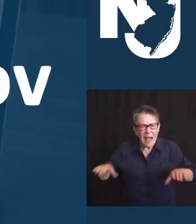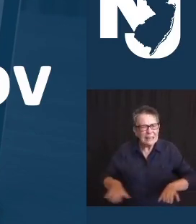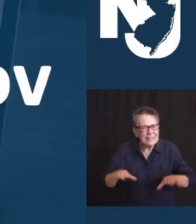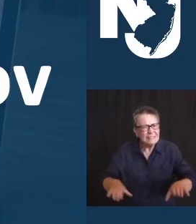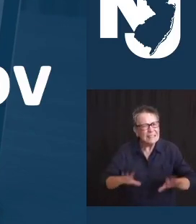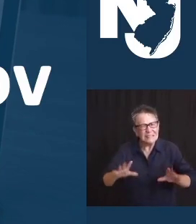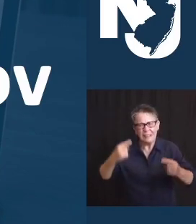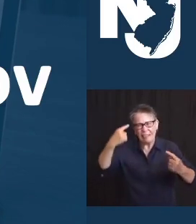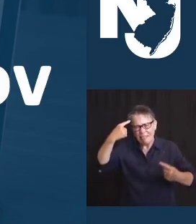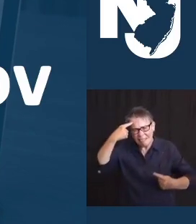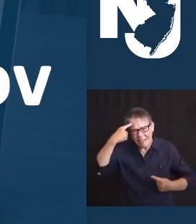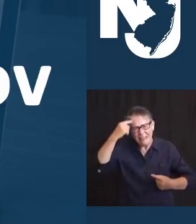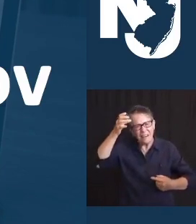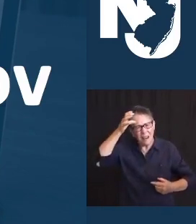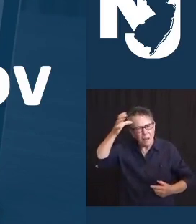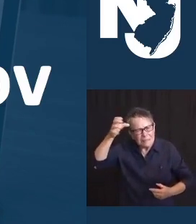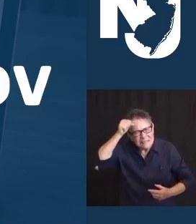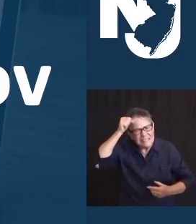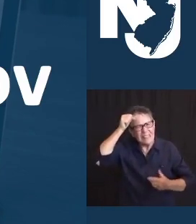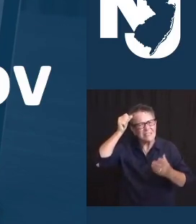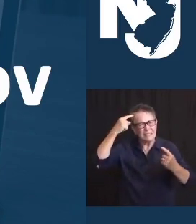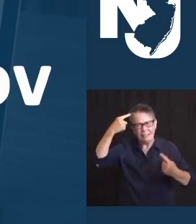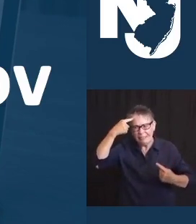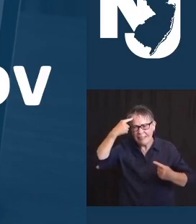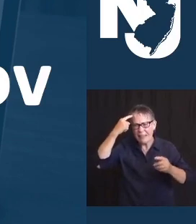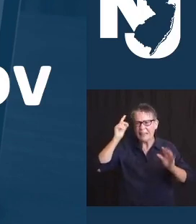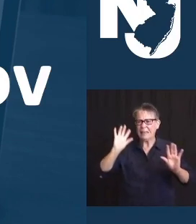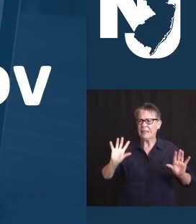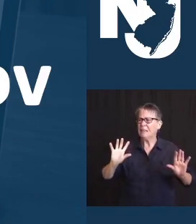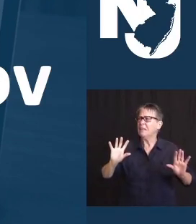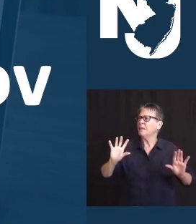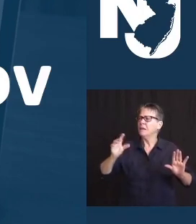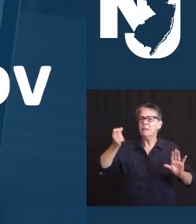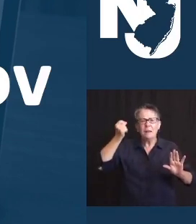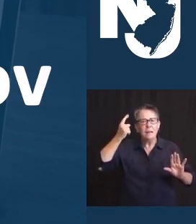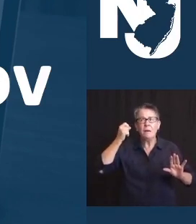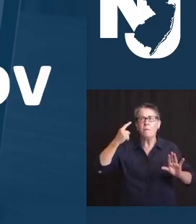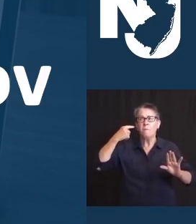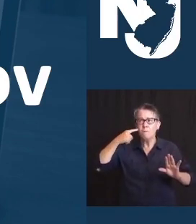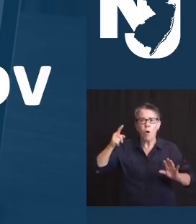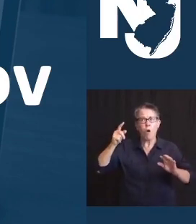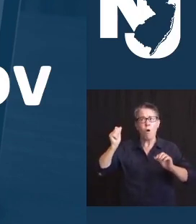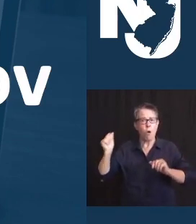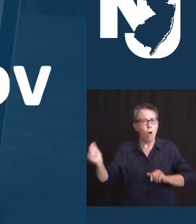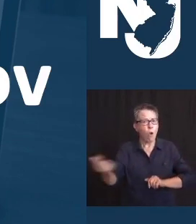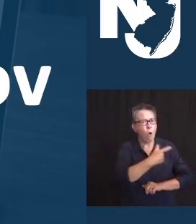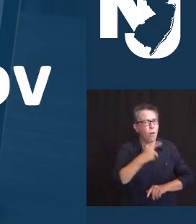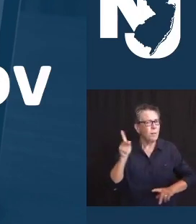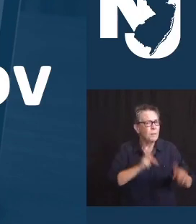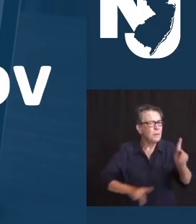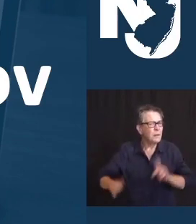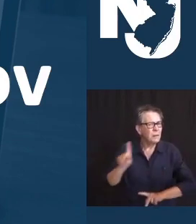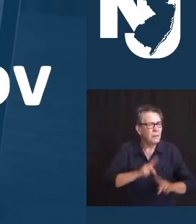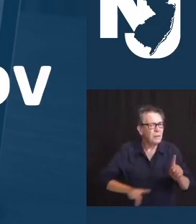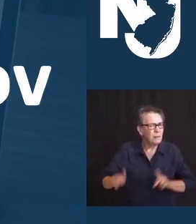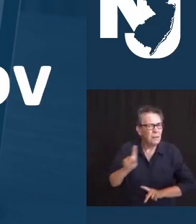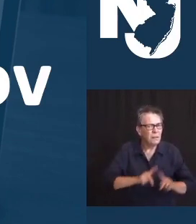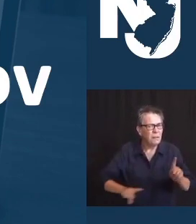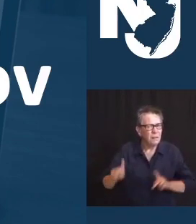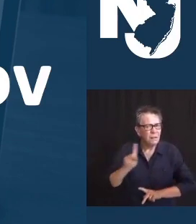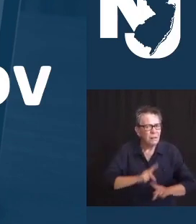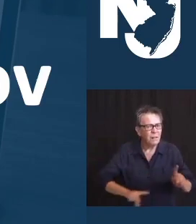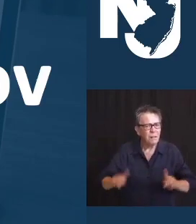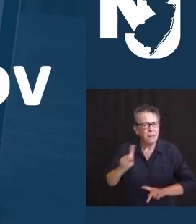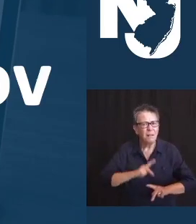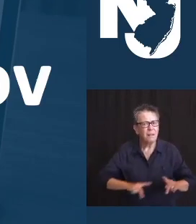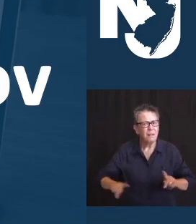your neighbors, your friends, for all of us. Now it is my pleasure to turn things over to the woman who needs no introduction, the Commissioner of the